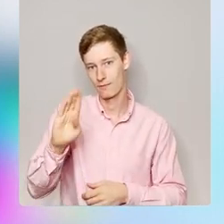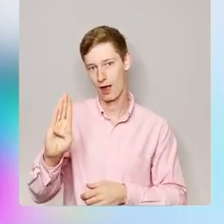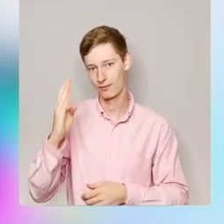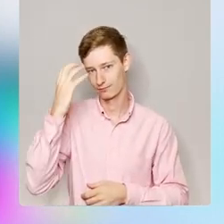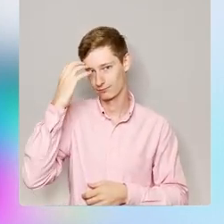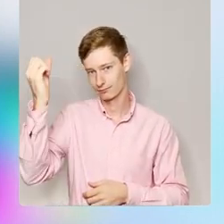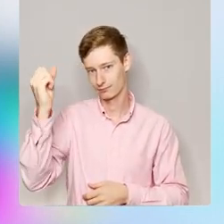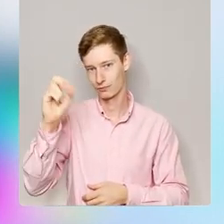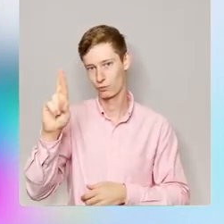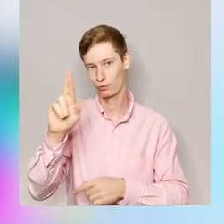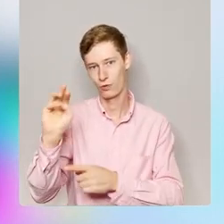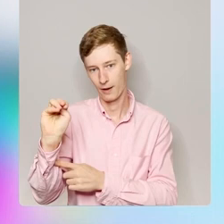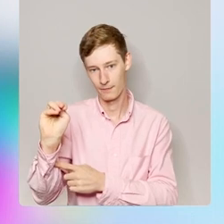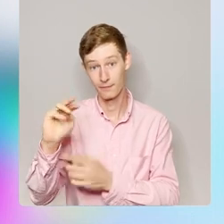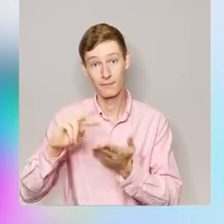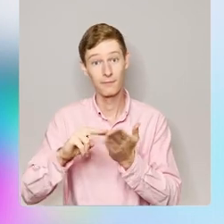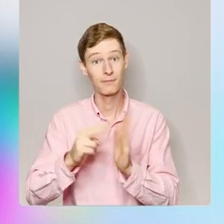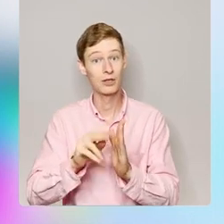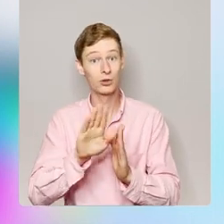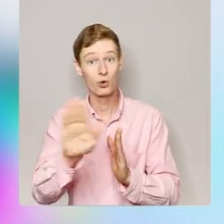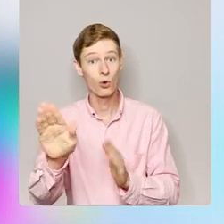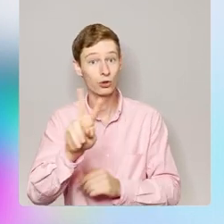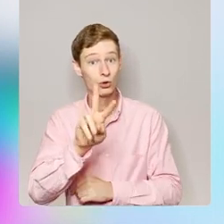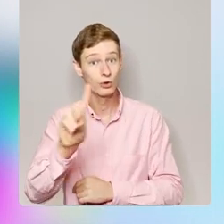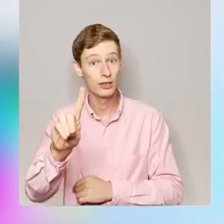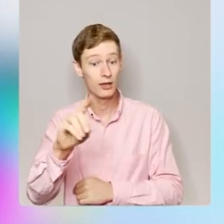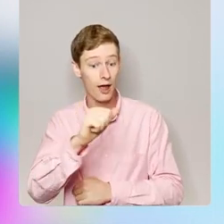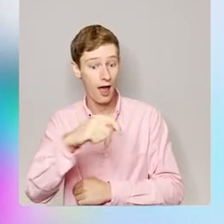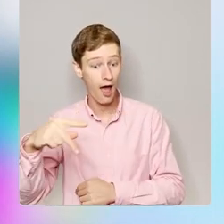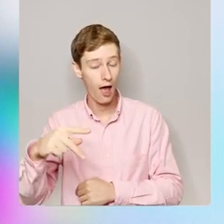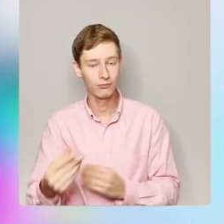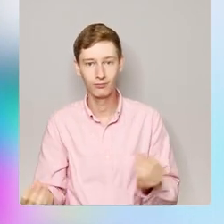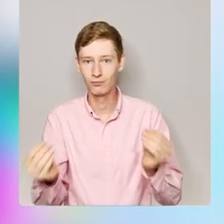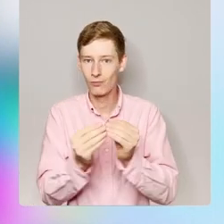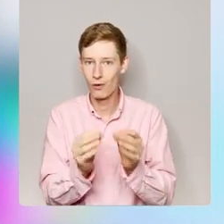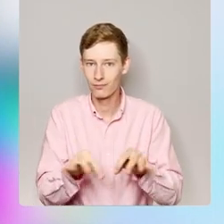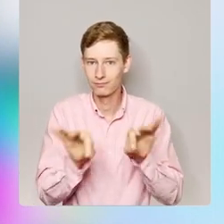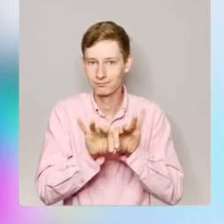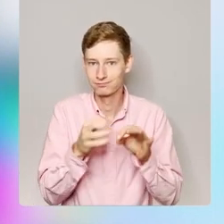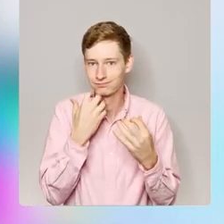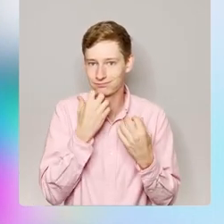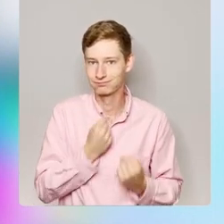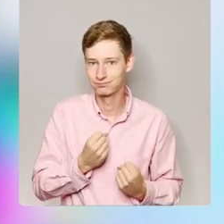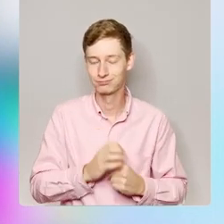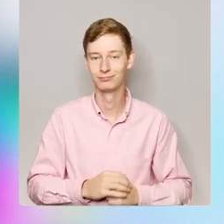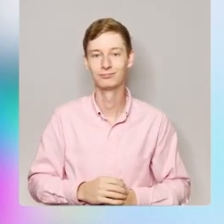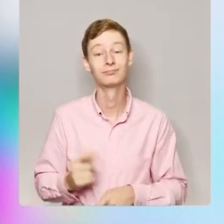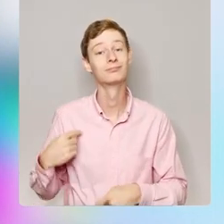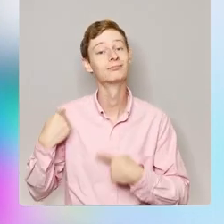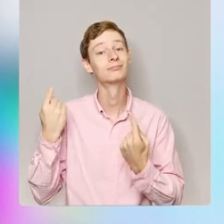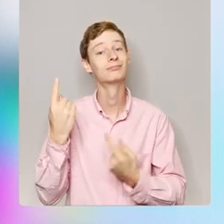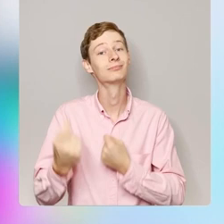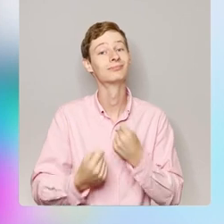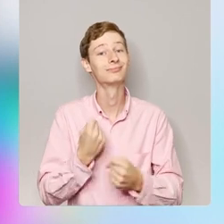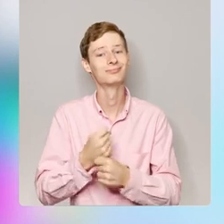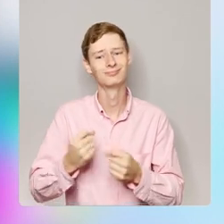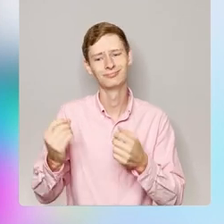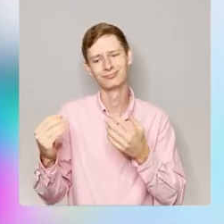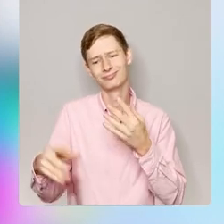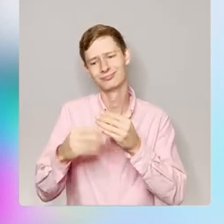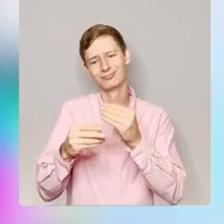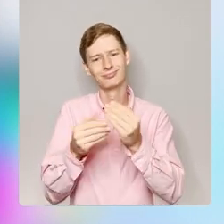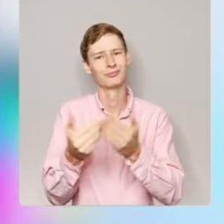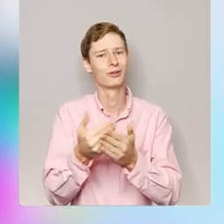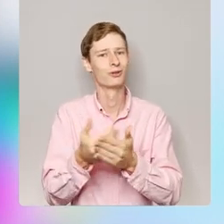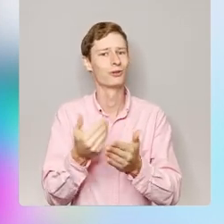your 2D apps to VR even more valuable. Over the last year, developers have added a number of